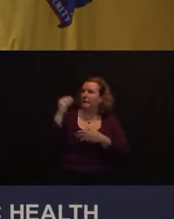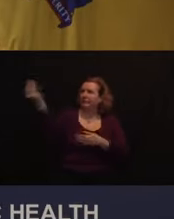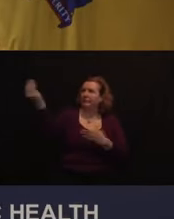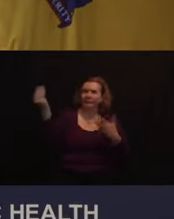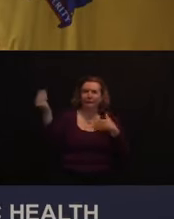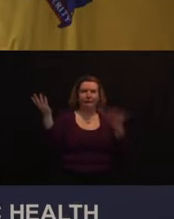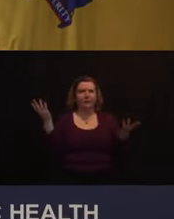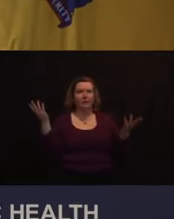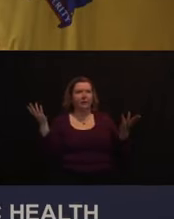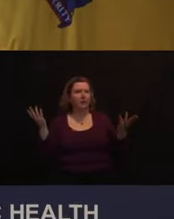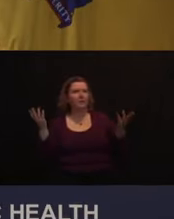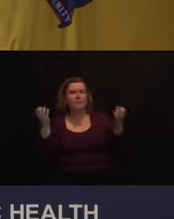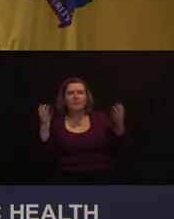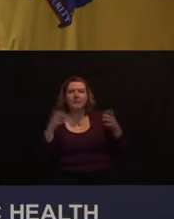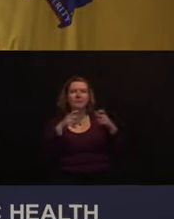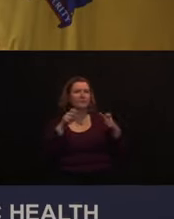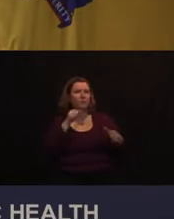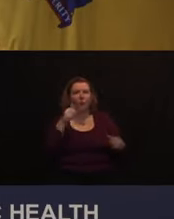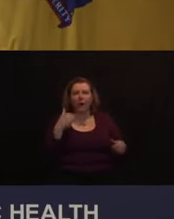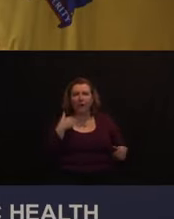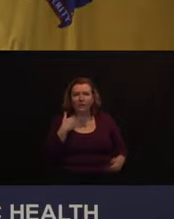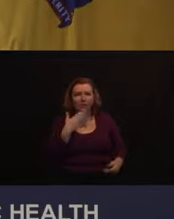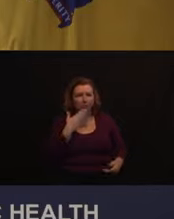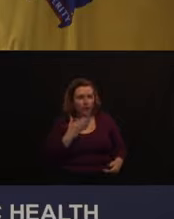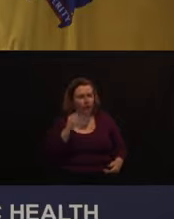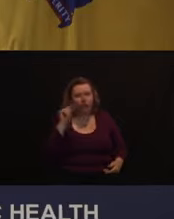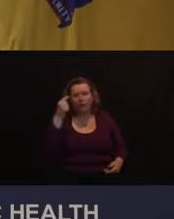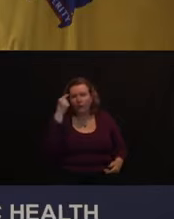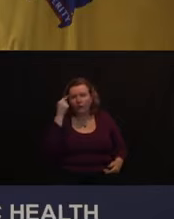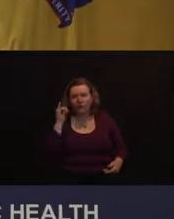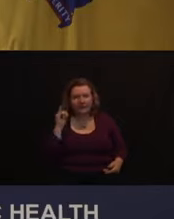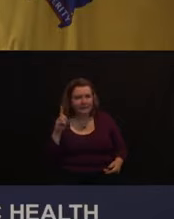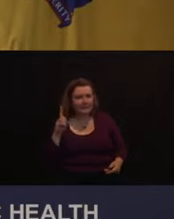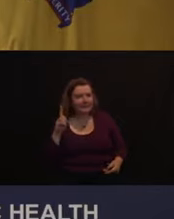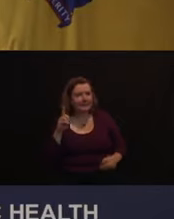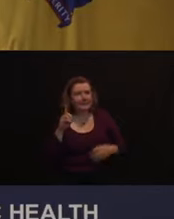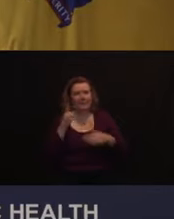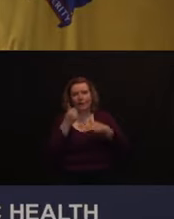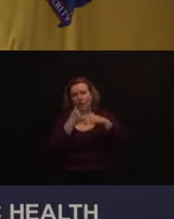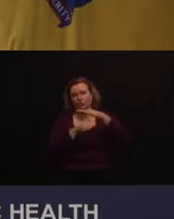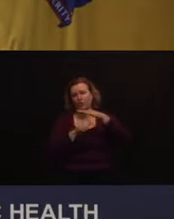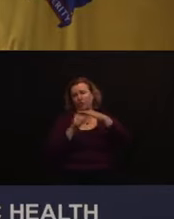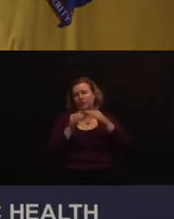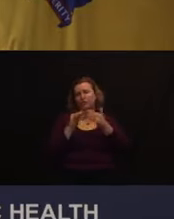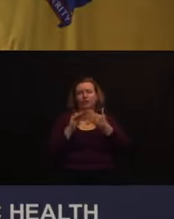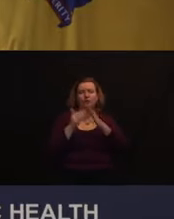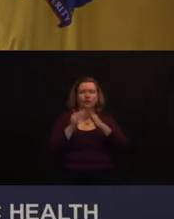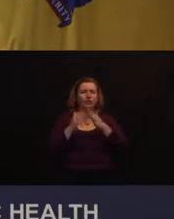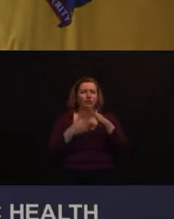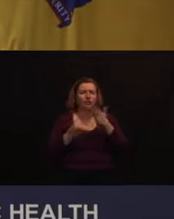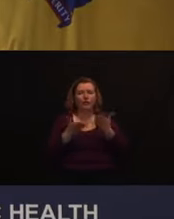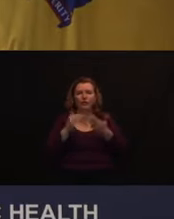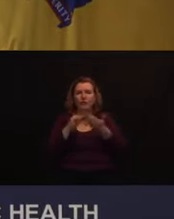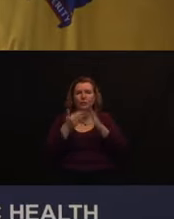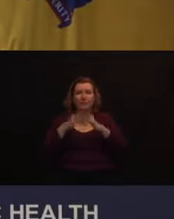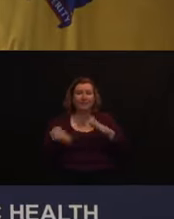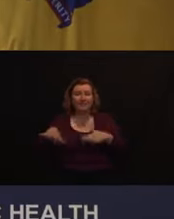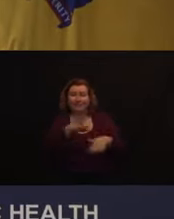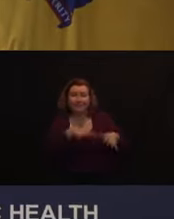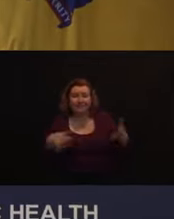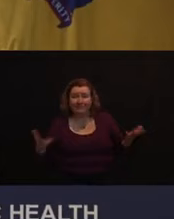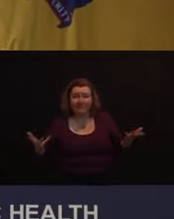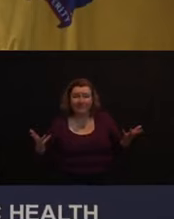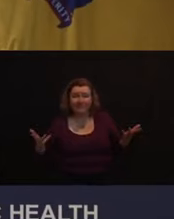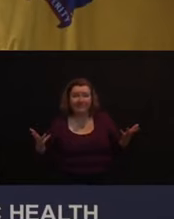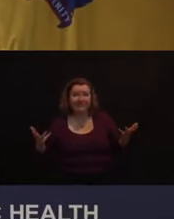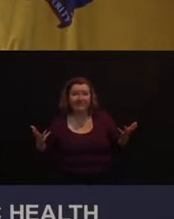valid government IDs in underserved communities, particularly communities of color. But it's something I would say that I